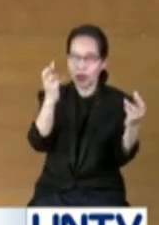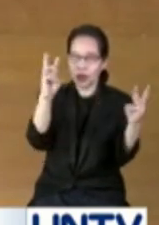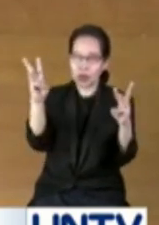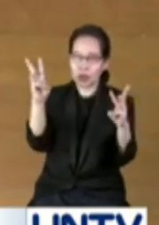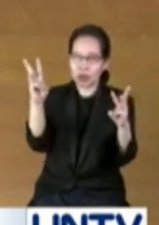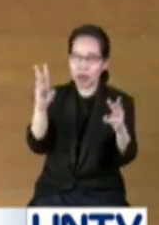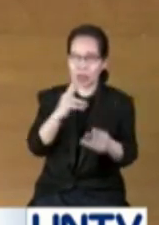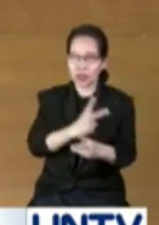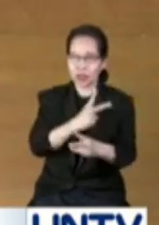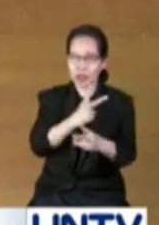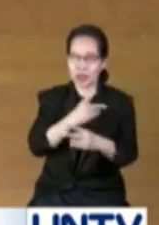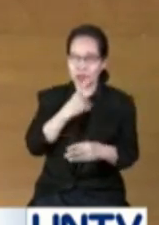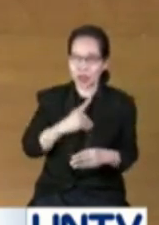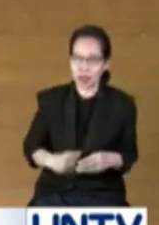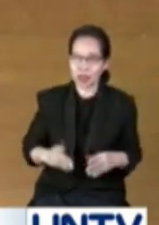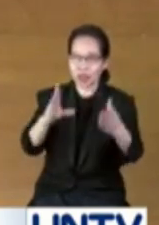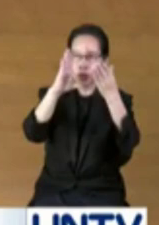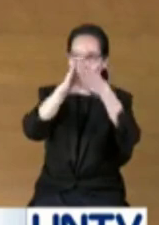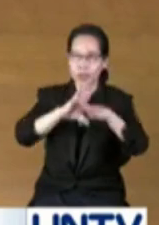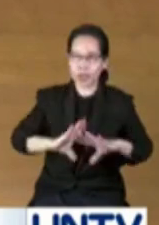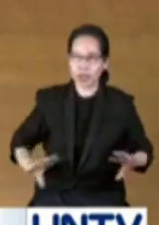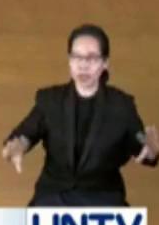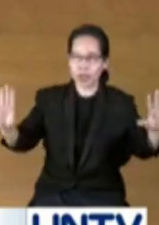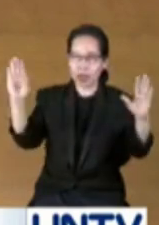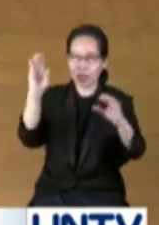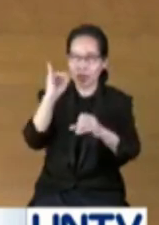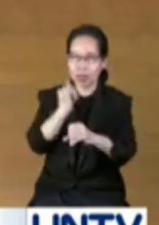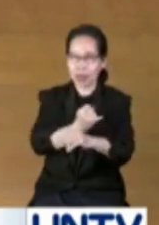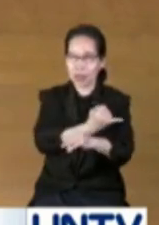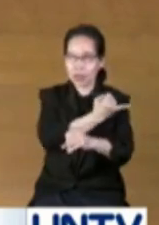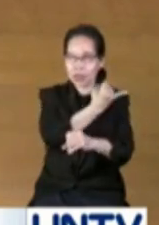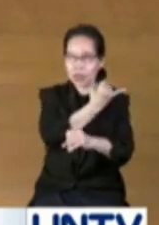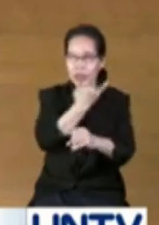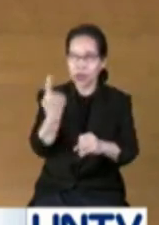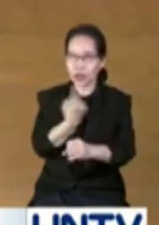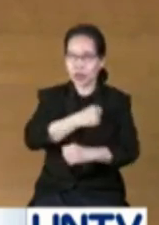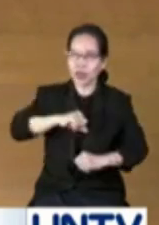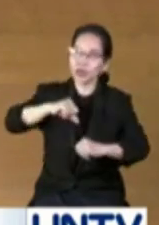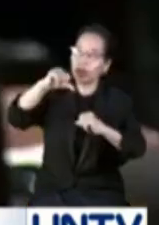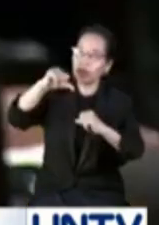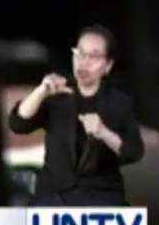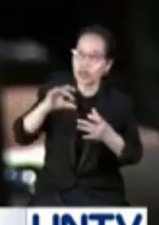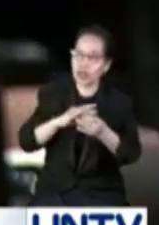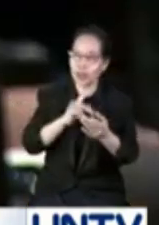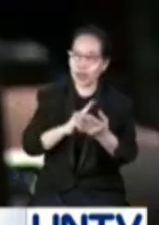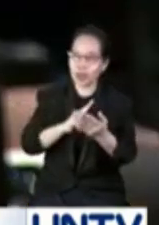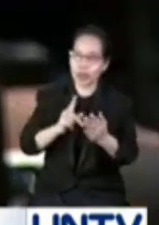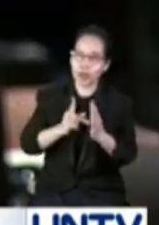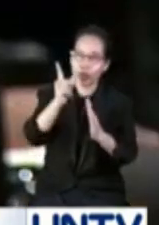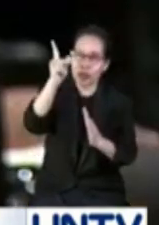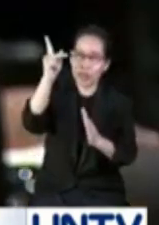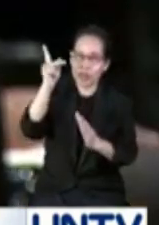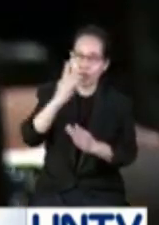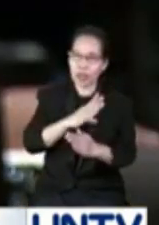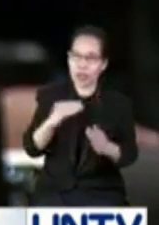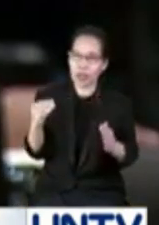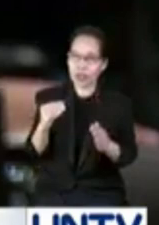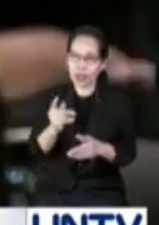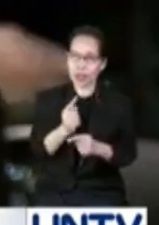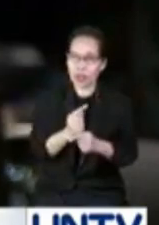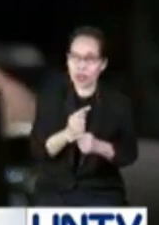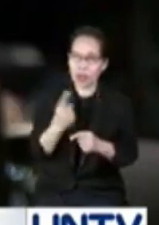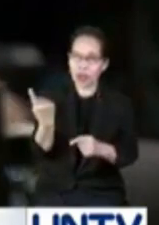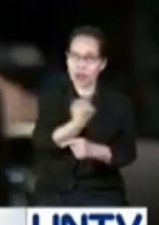paghahangad ng kapayapaan at kaunlaan. We are proud of the progress that the BARM has taken. It will